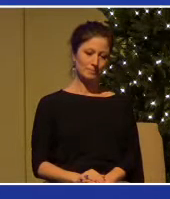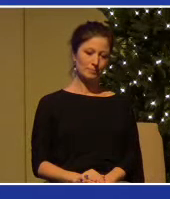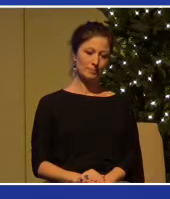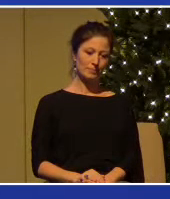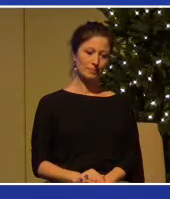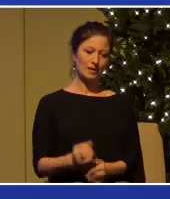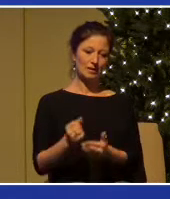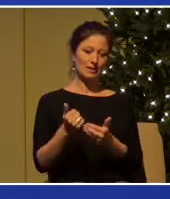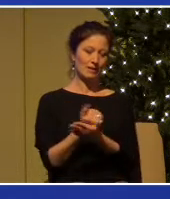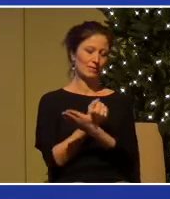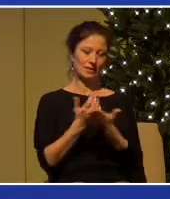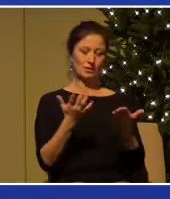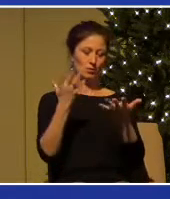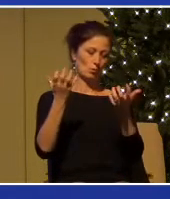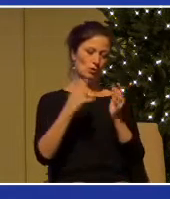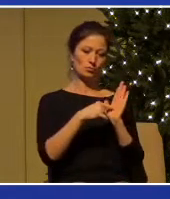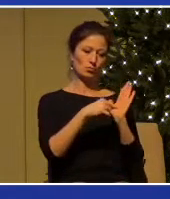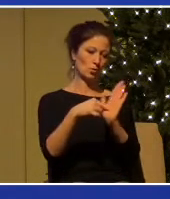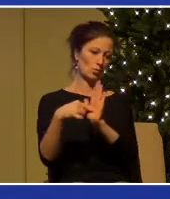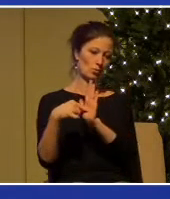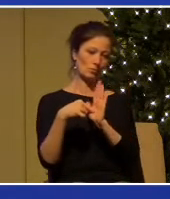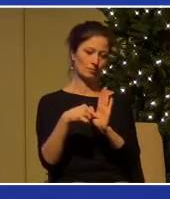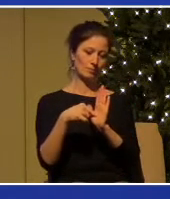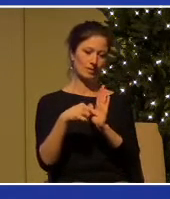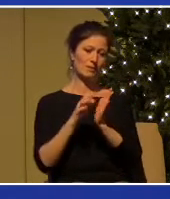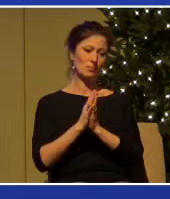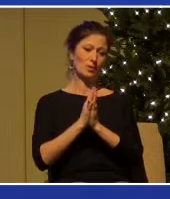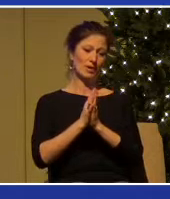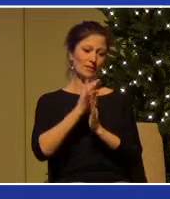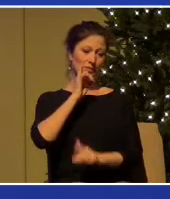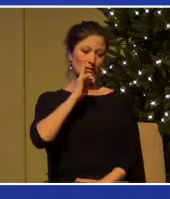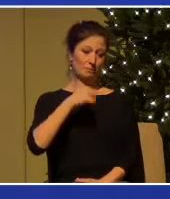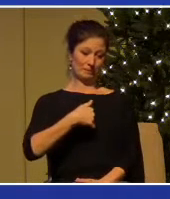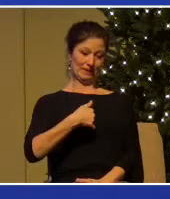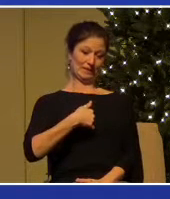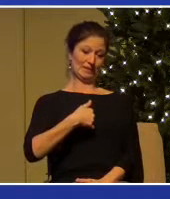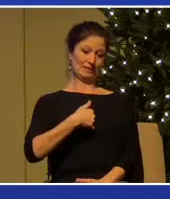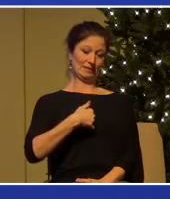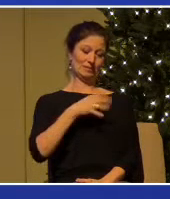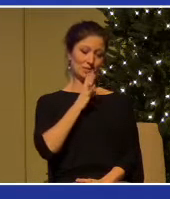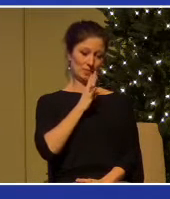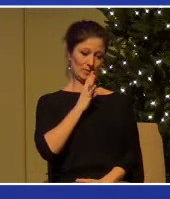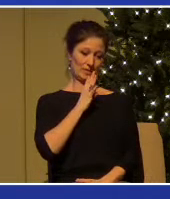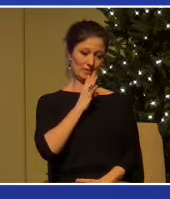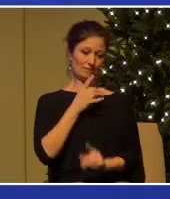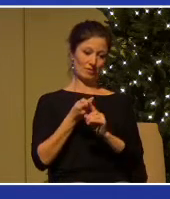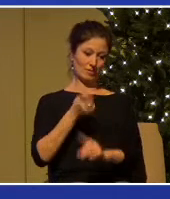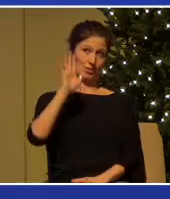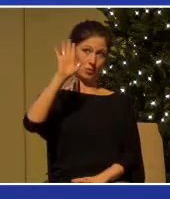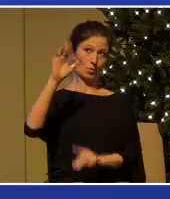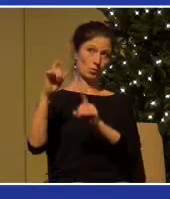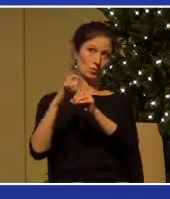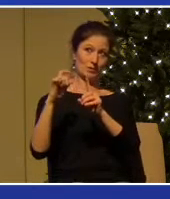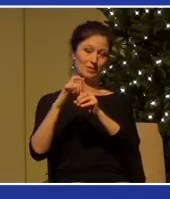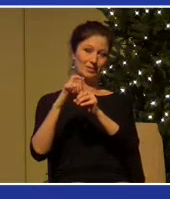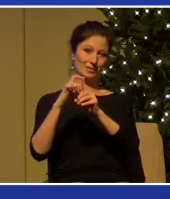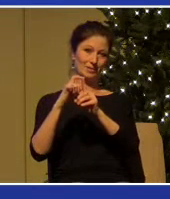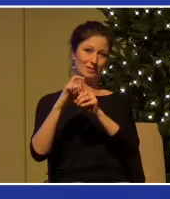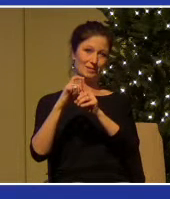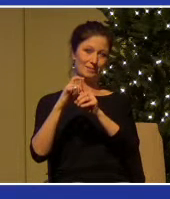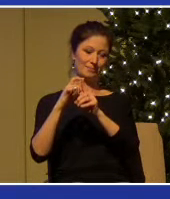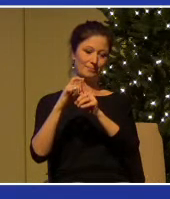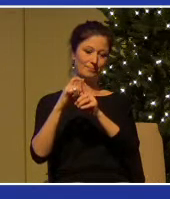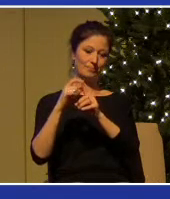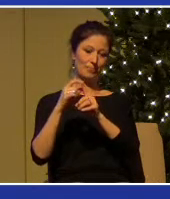him. I pray that you will equip me to do that, to speak with words that come from you. Give me freedom here. That